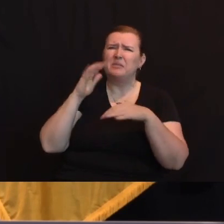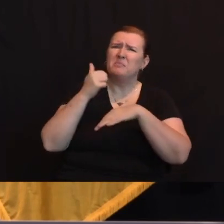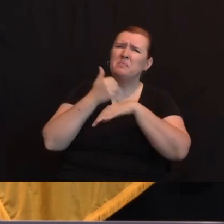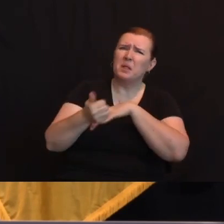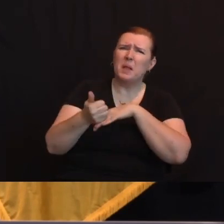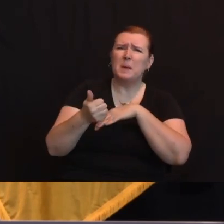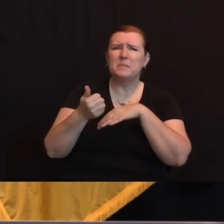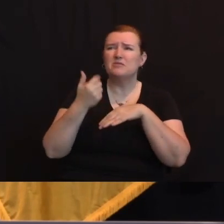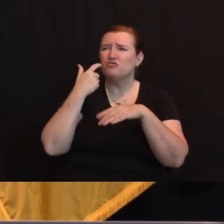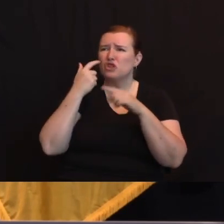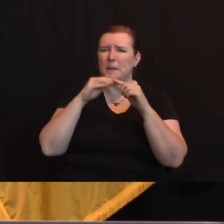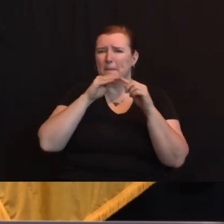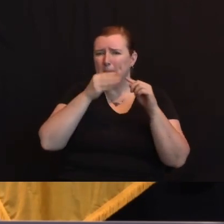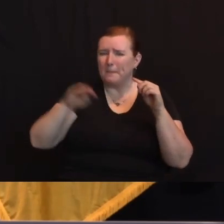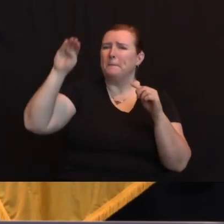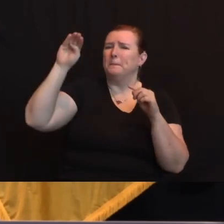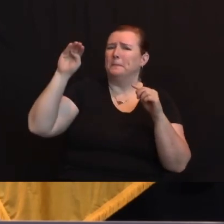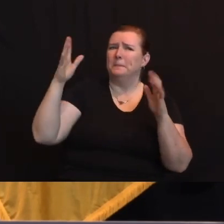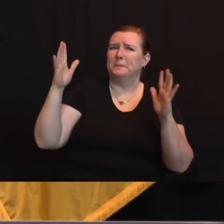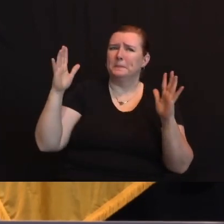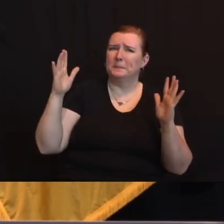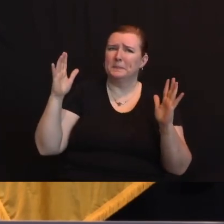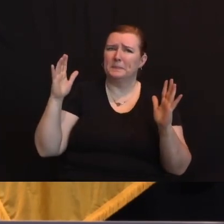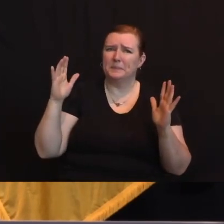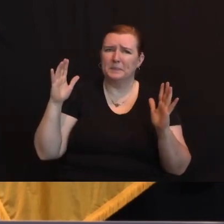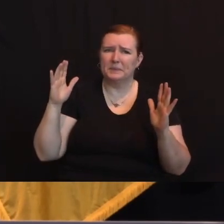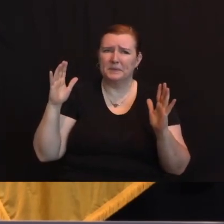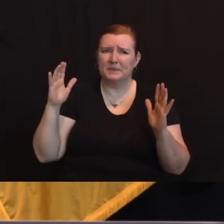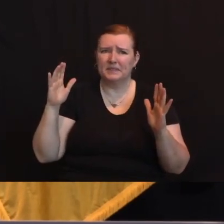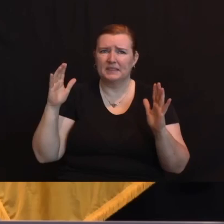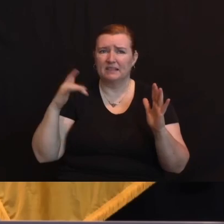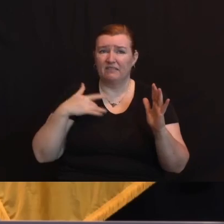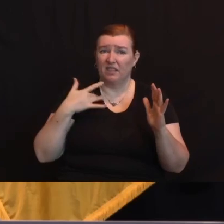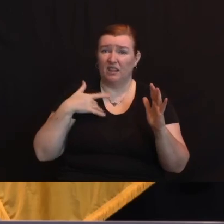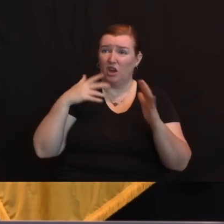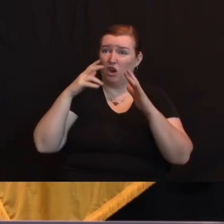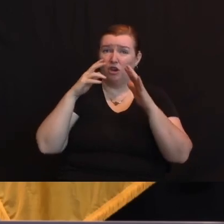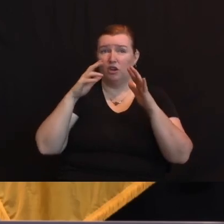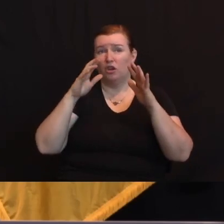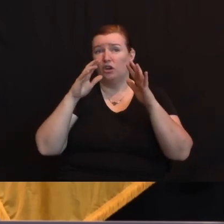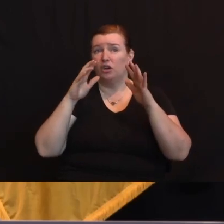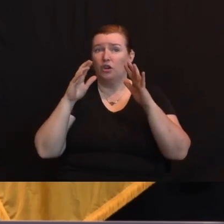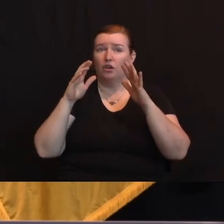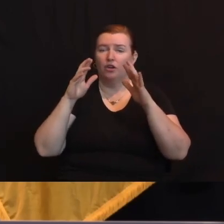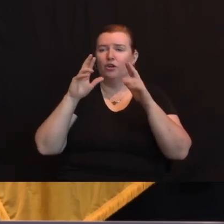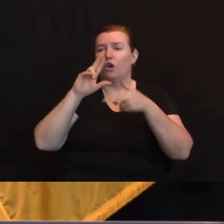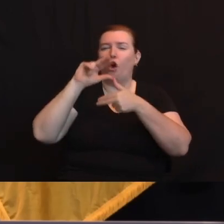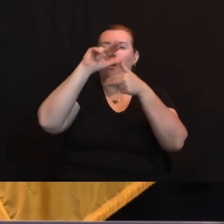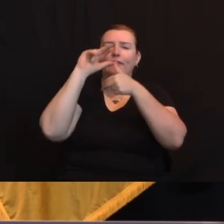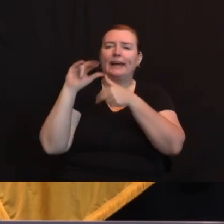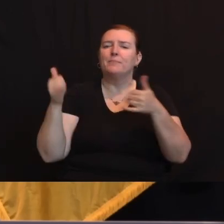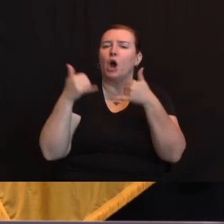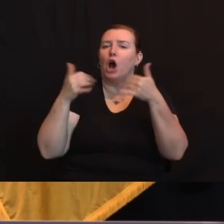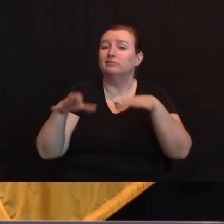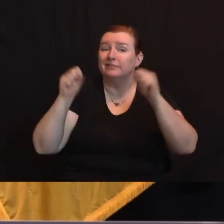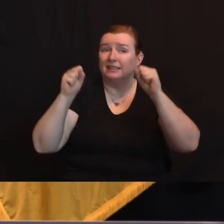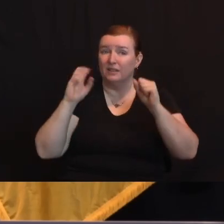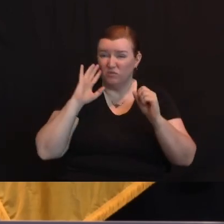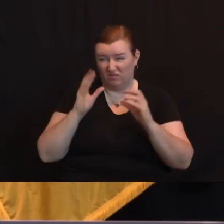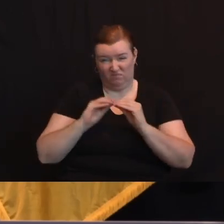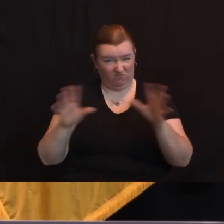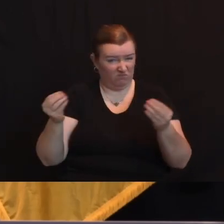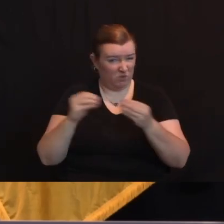do you worry about people holding these so-called hurricane parties over the next couple of days and how that could cause more spread? And when was the last time that rate of transmission